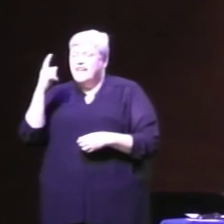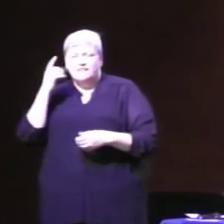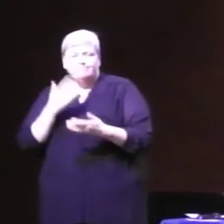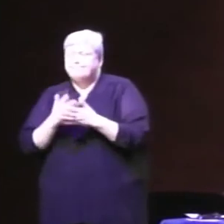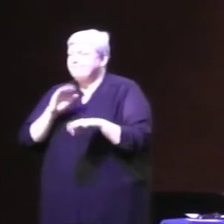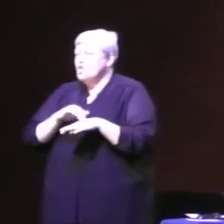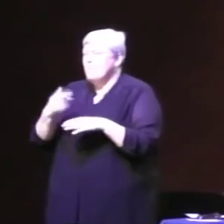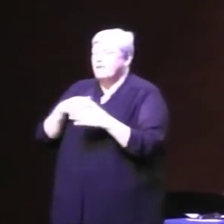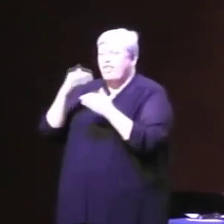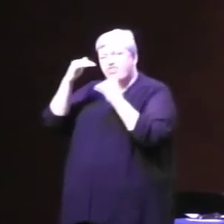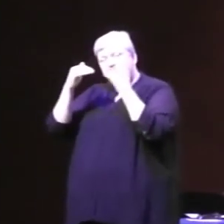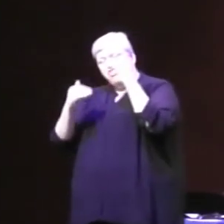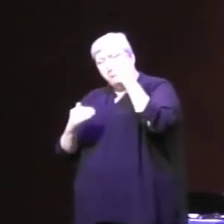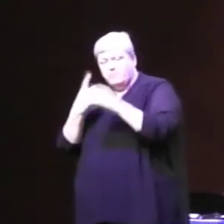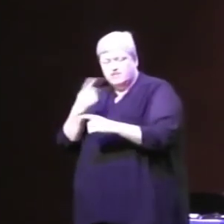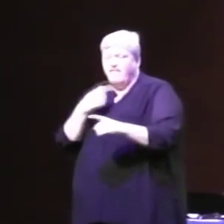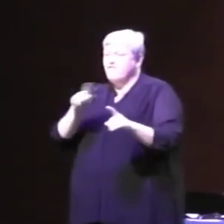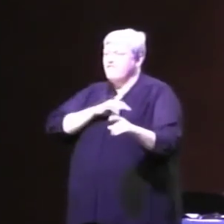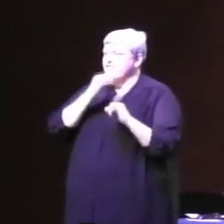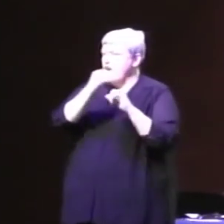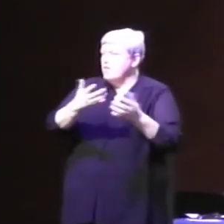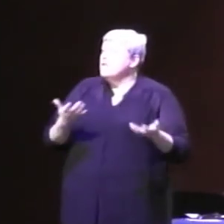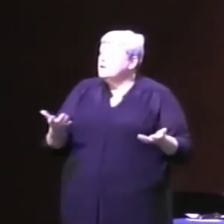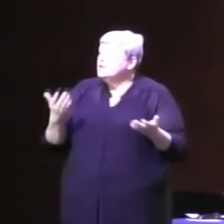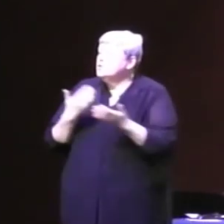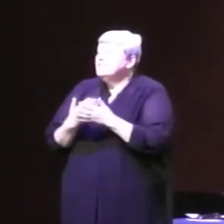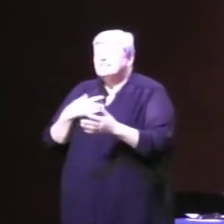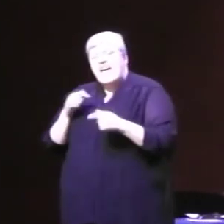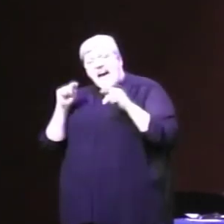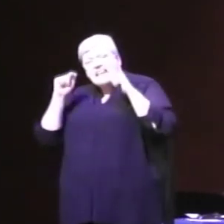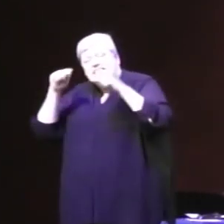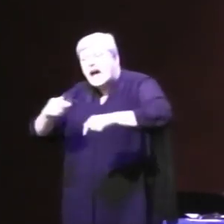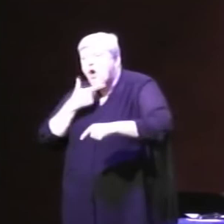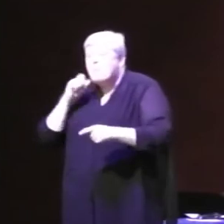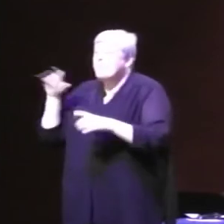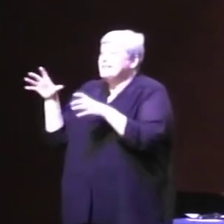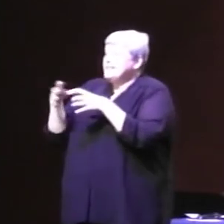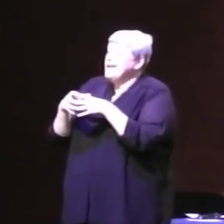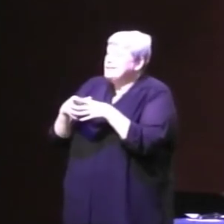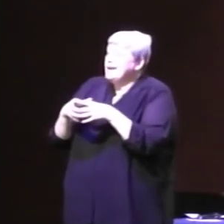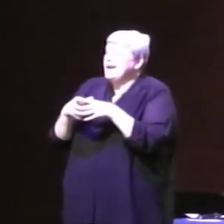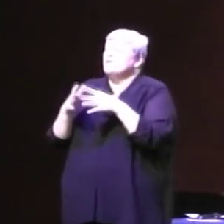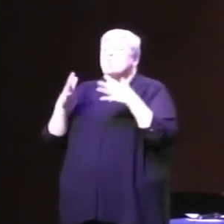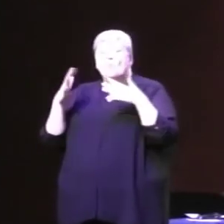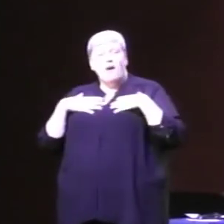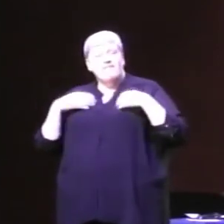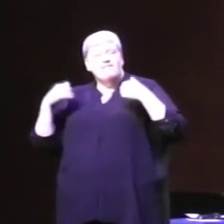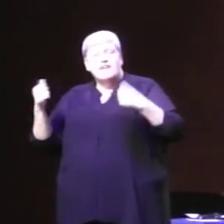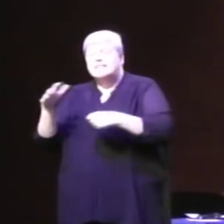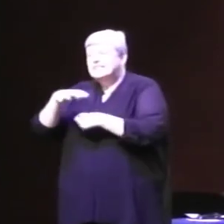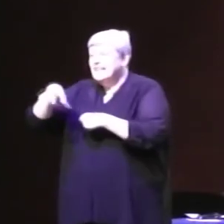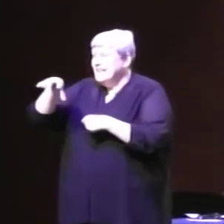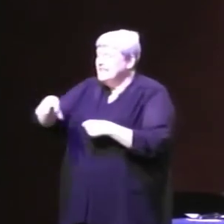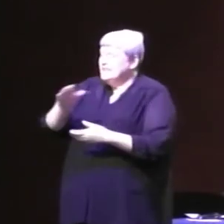inequality in Britain that he has caused. His ideological attack on the public sector and the welfare state has led to a